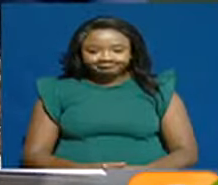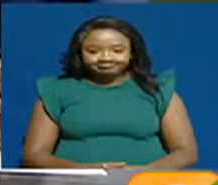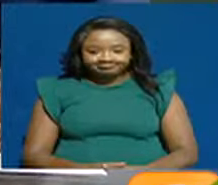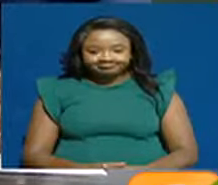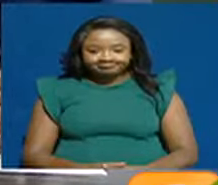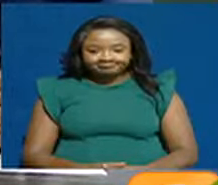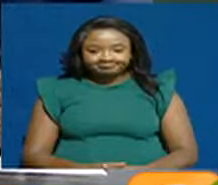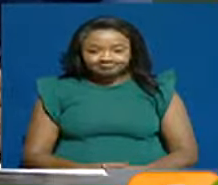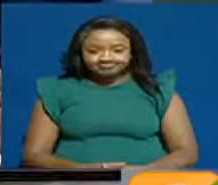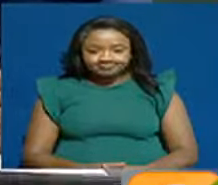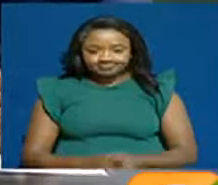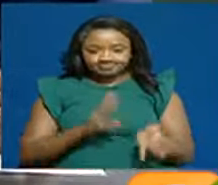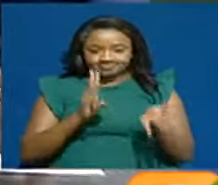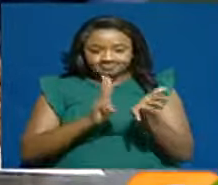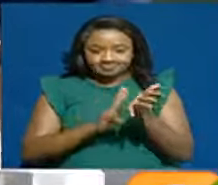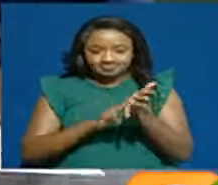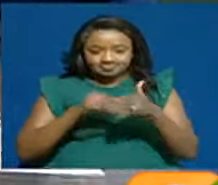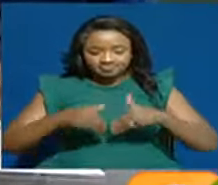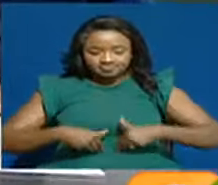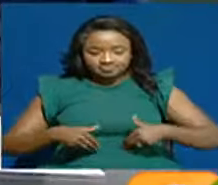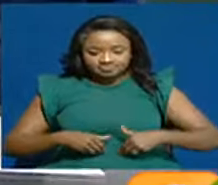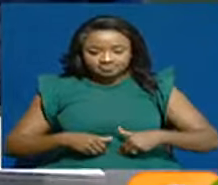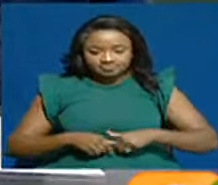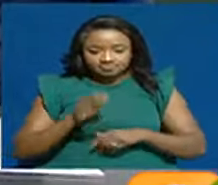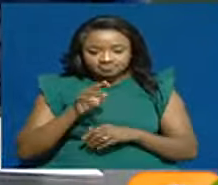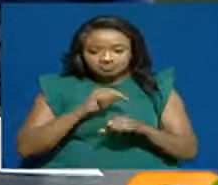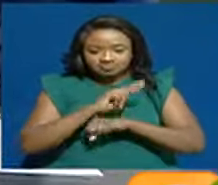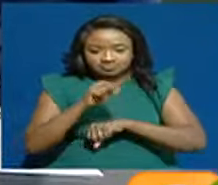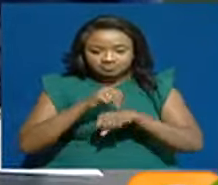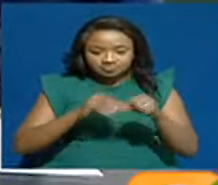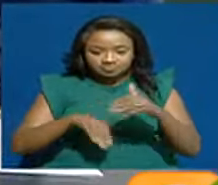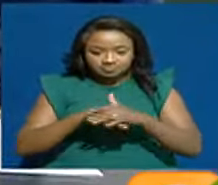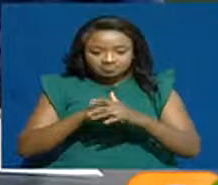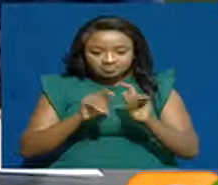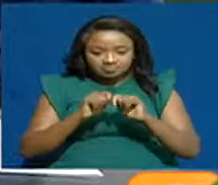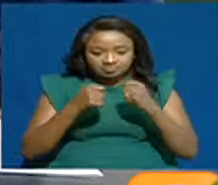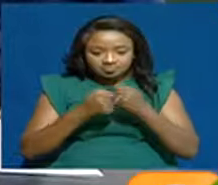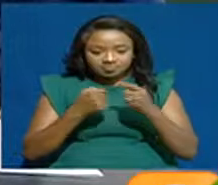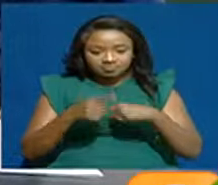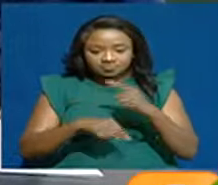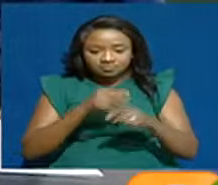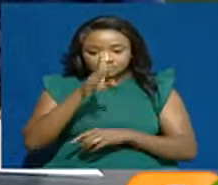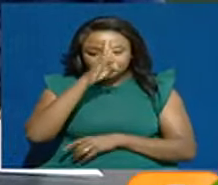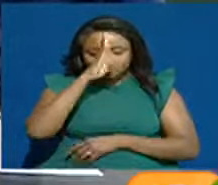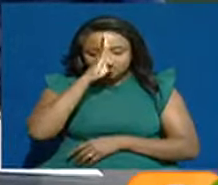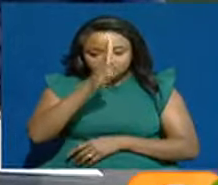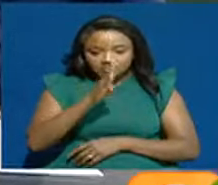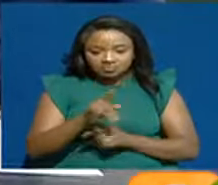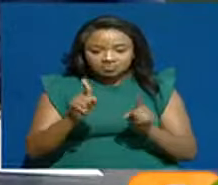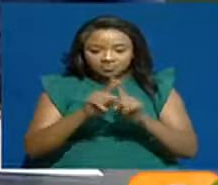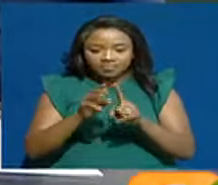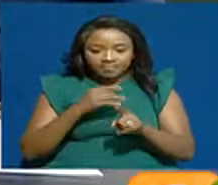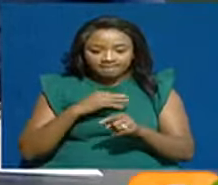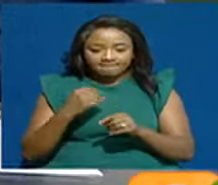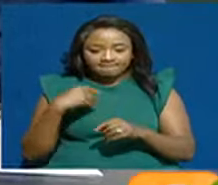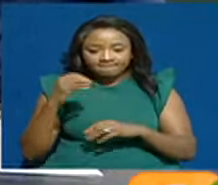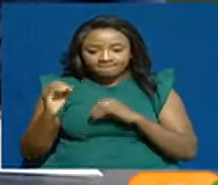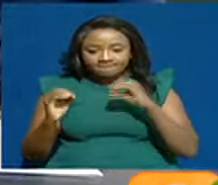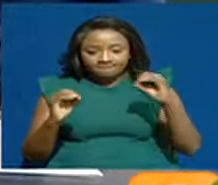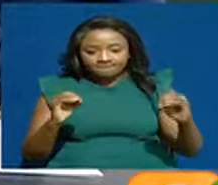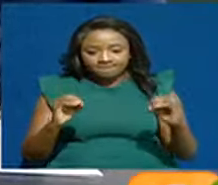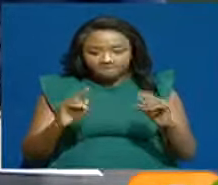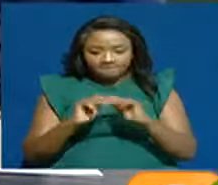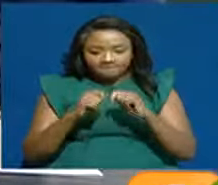Migori Youth's poor run in the National Super League continued on Sunday, dropping points at home after a barren draw against